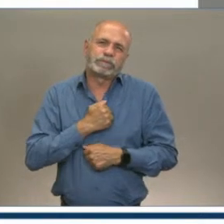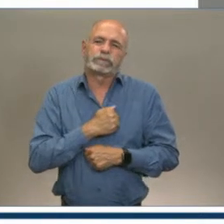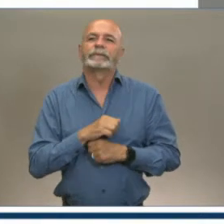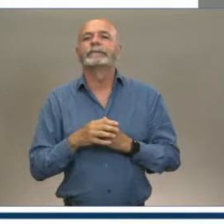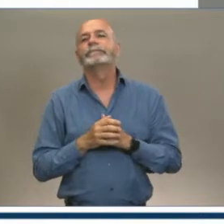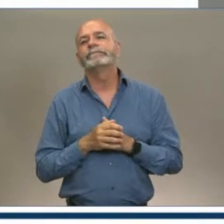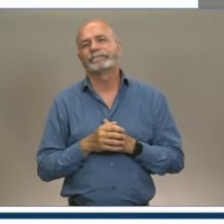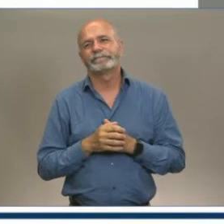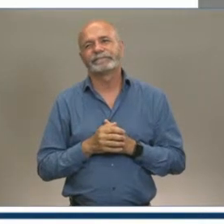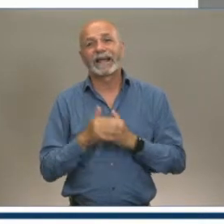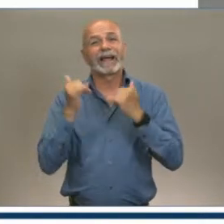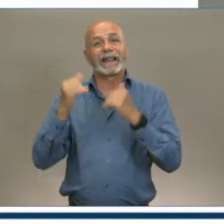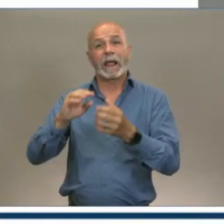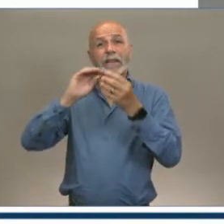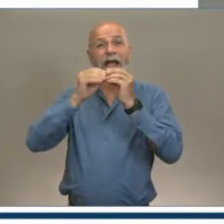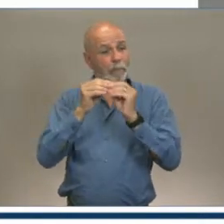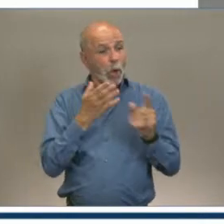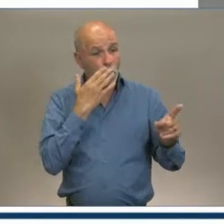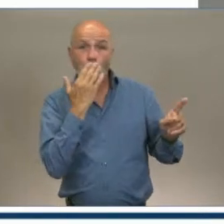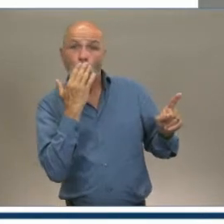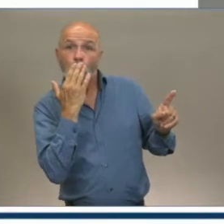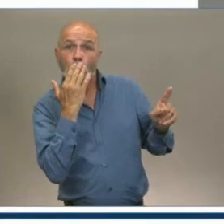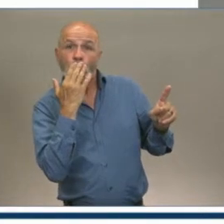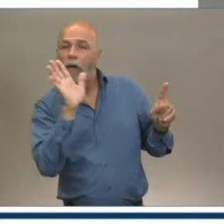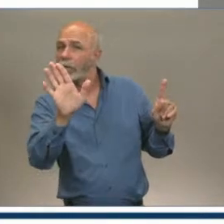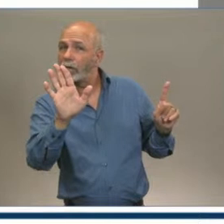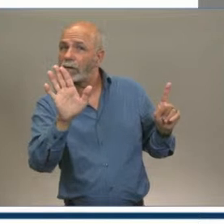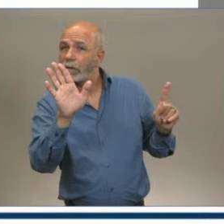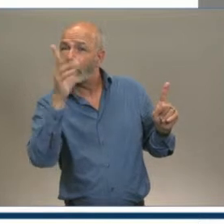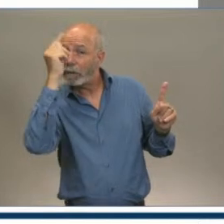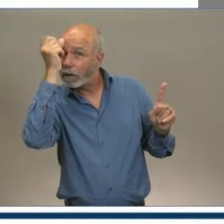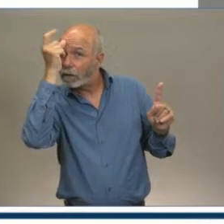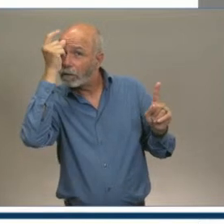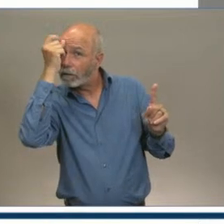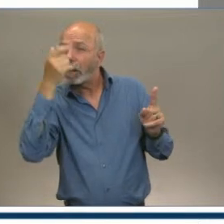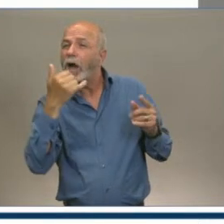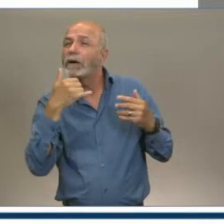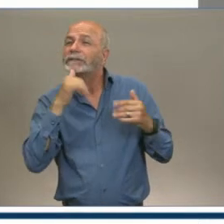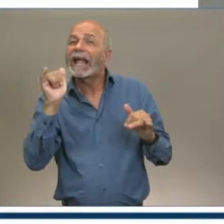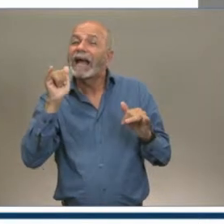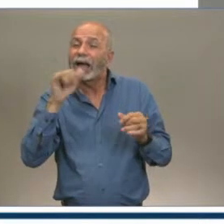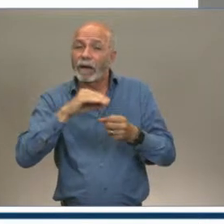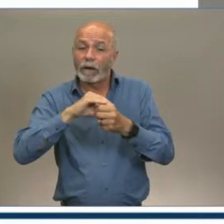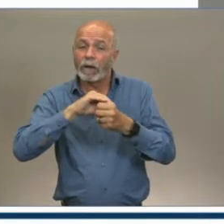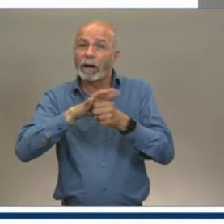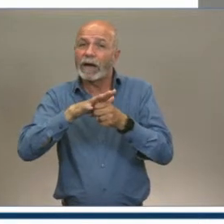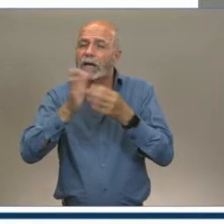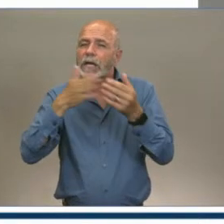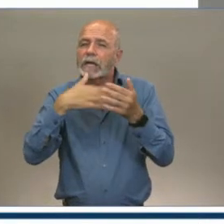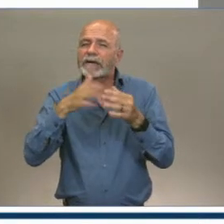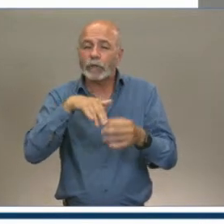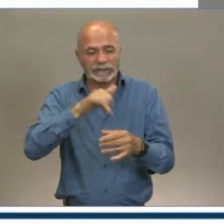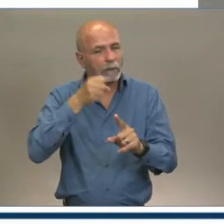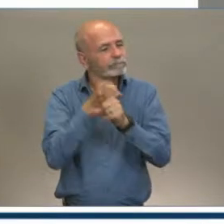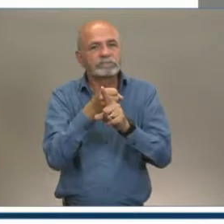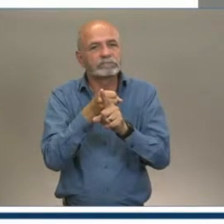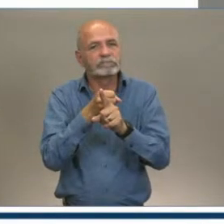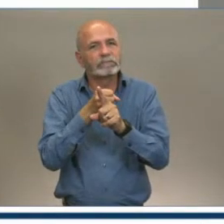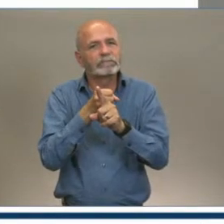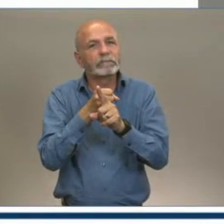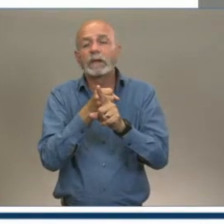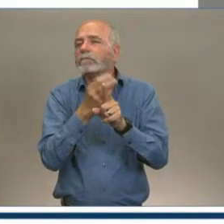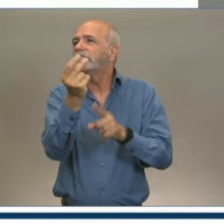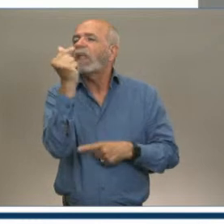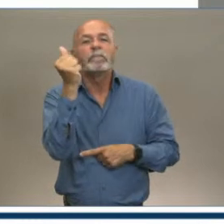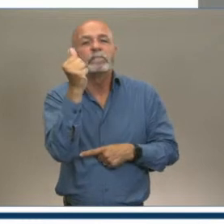good lately, every case of COVID-19 can have devastating impacts. As the Premier said, travel within the